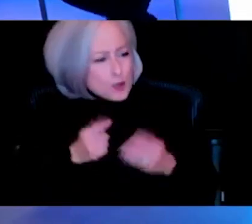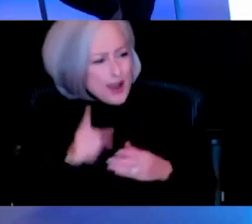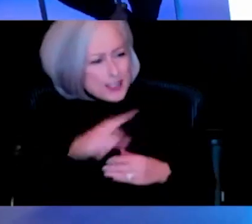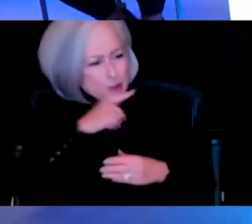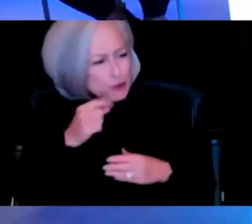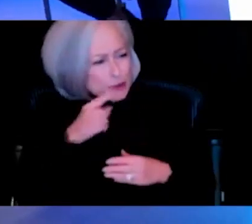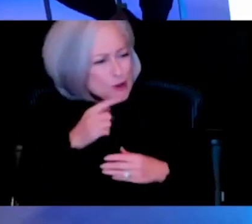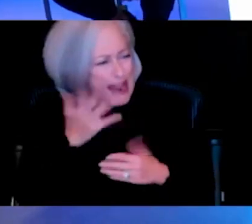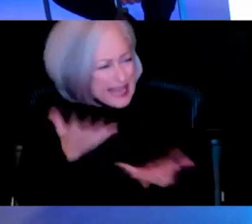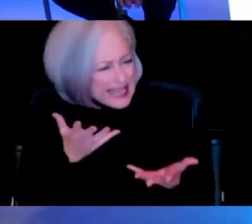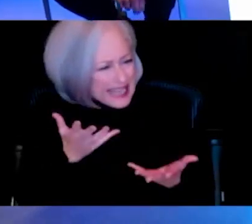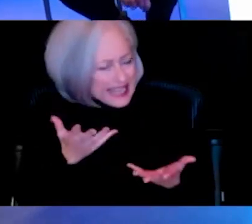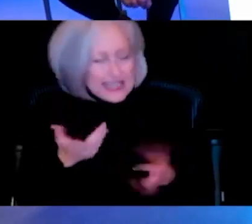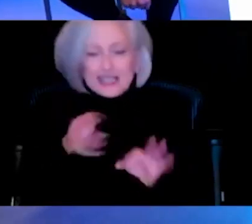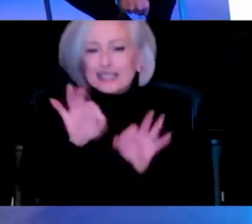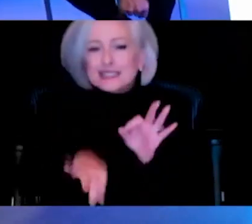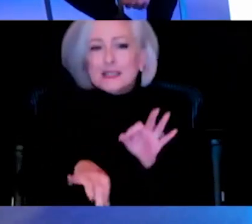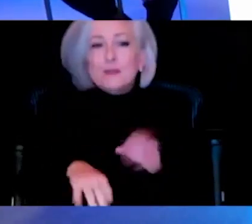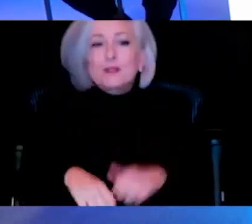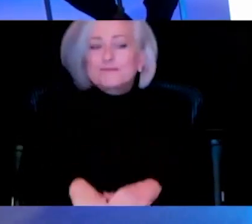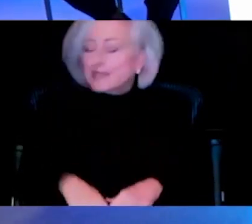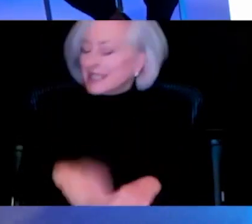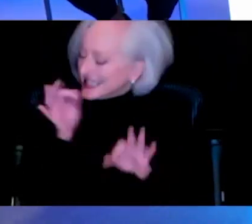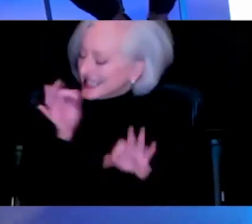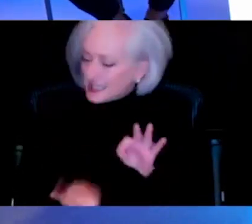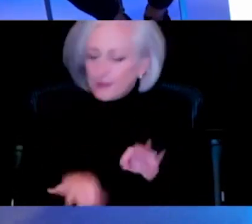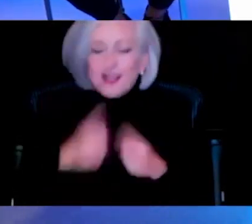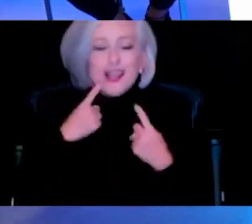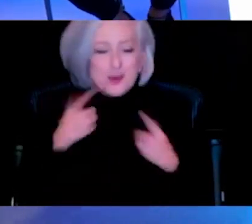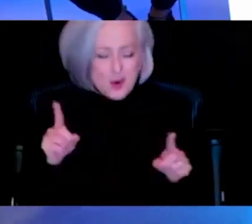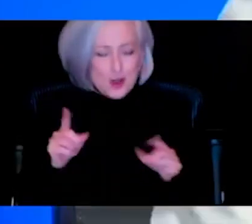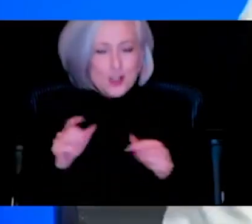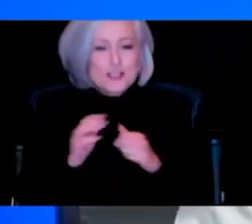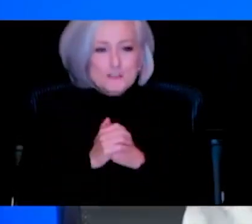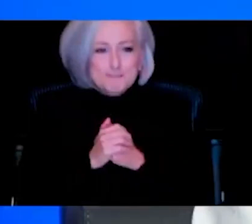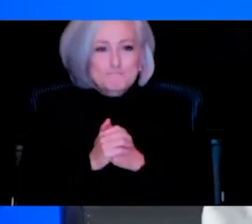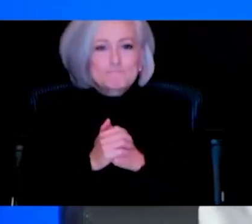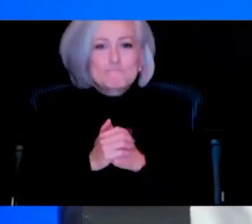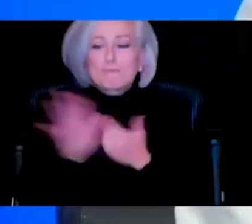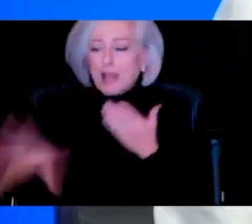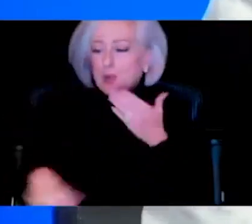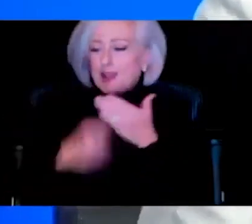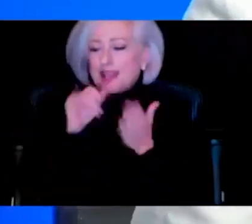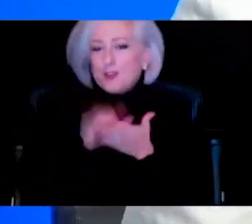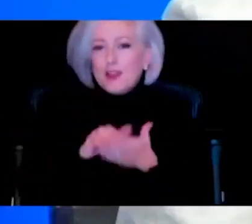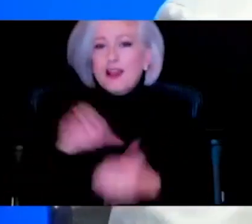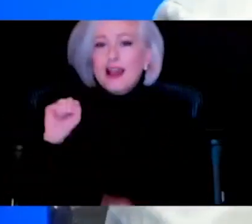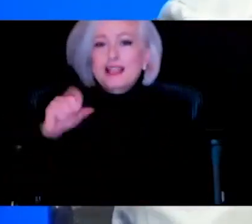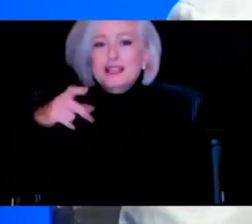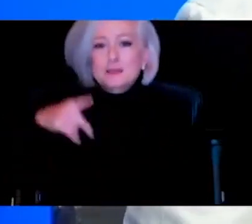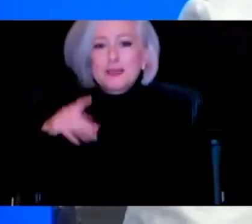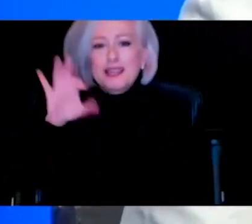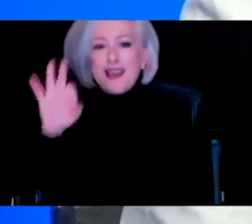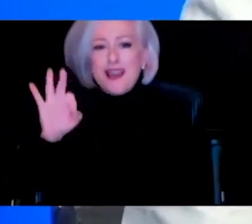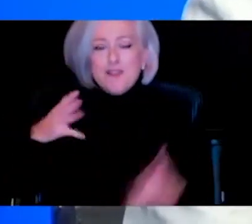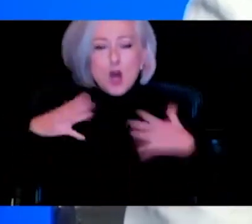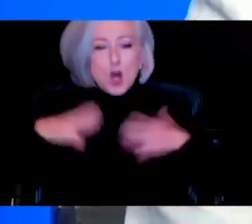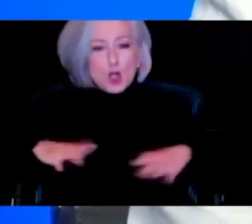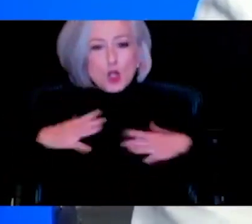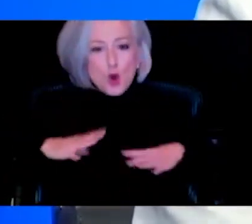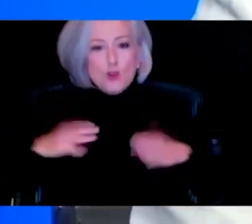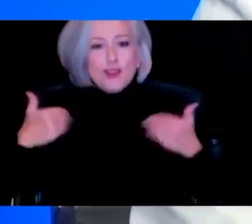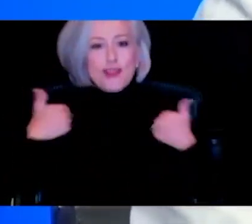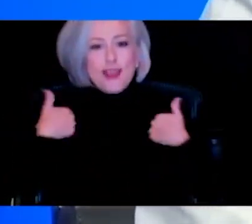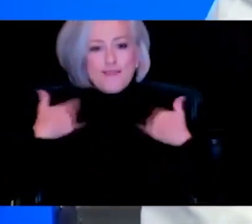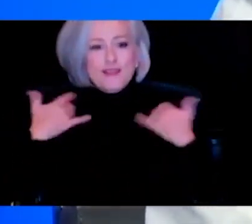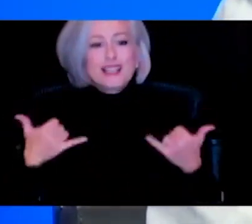simple. It is simple and it works. And I'll piggyback on that is there's a lot of SPF clothing now, or UV protective clothing that's super